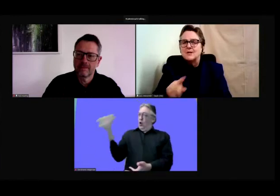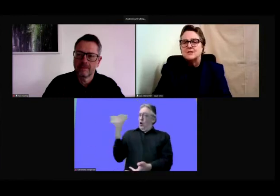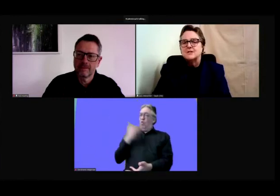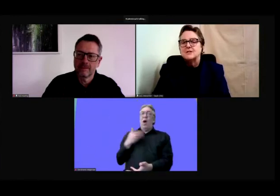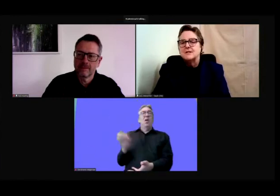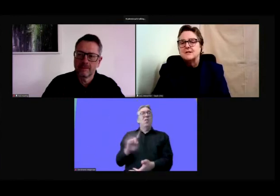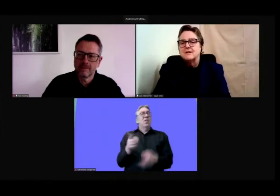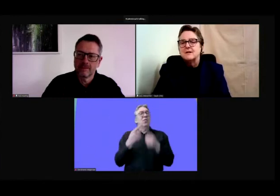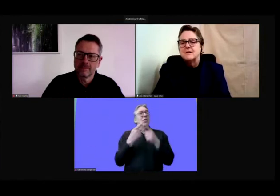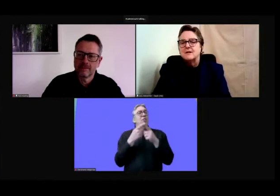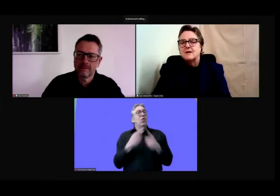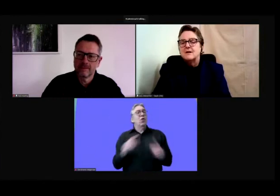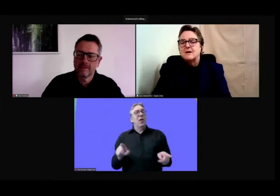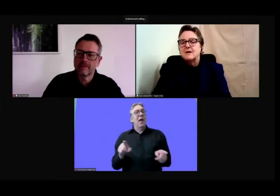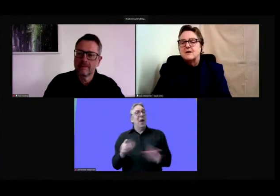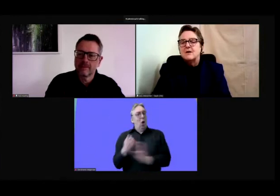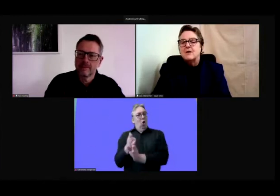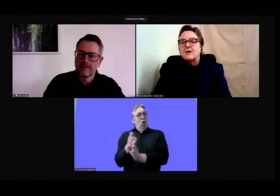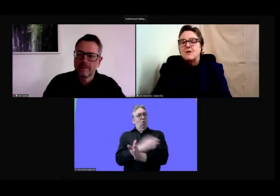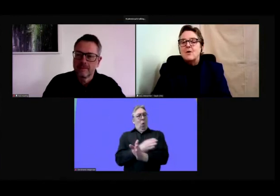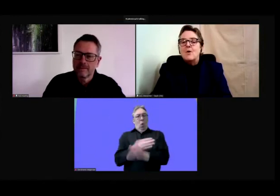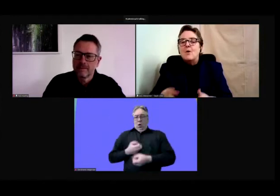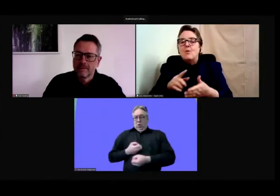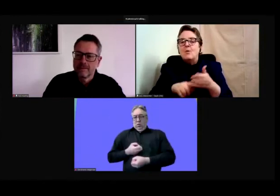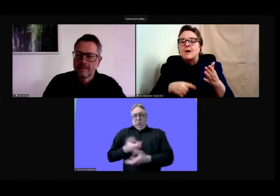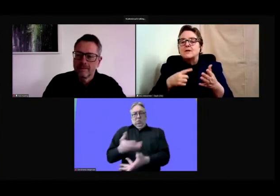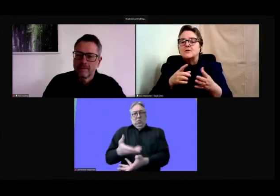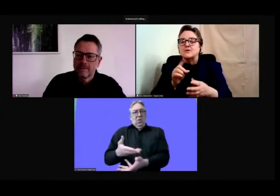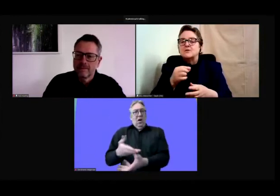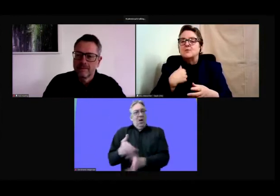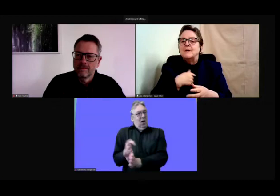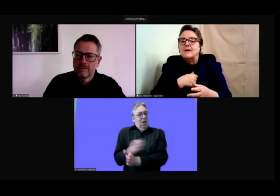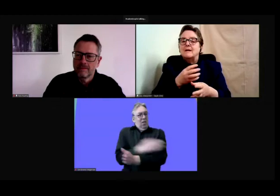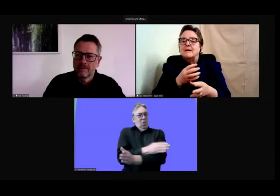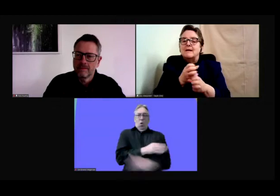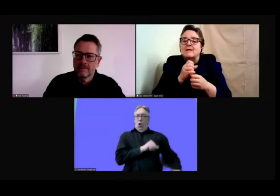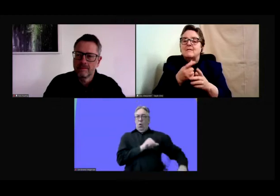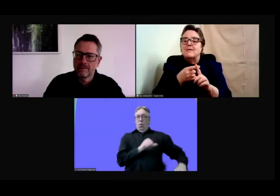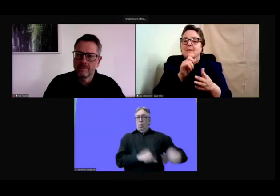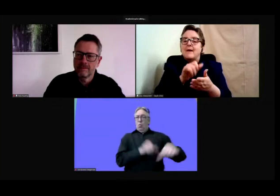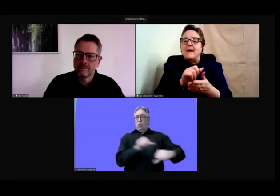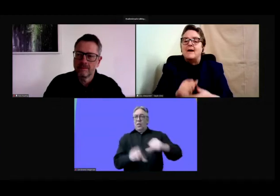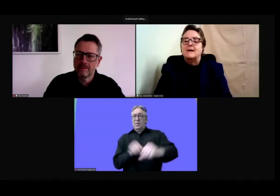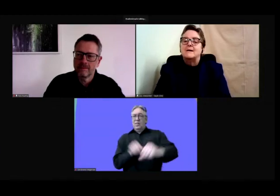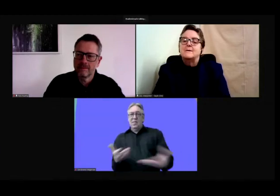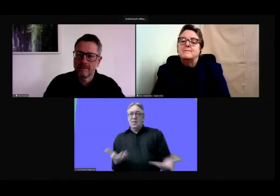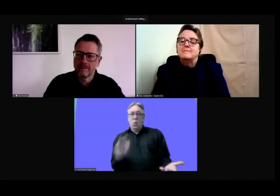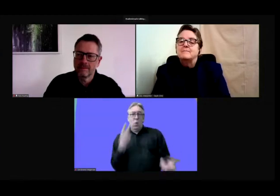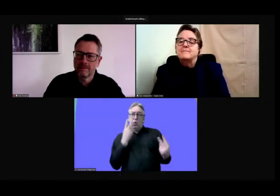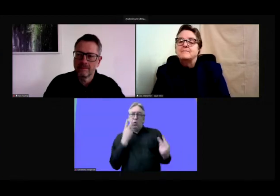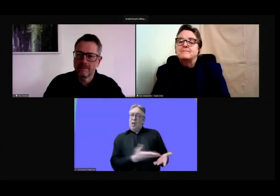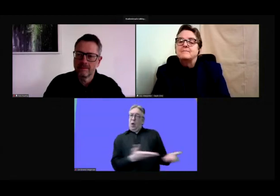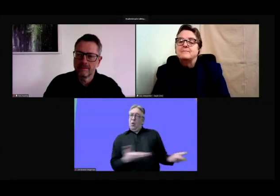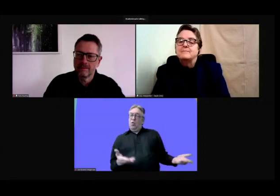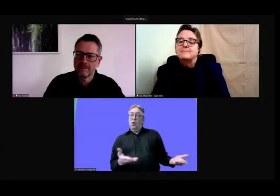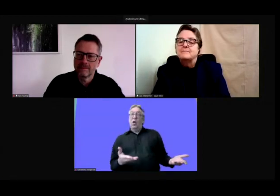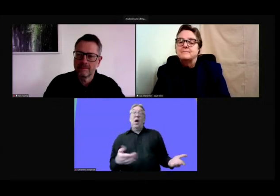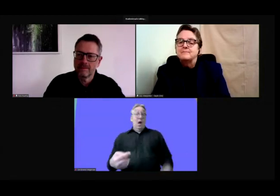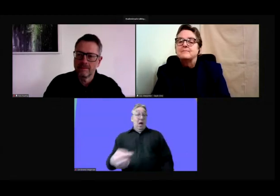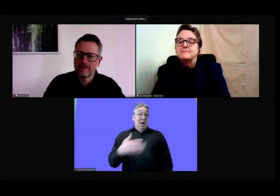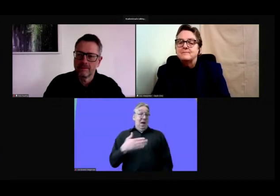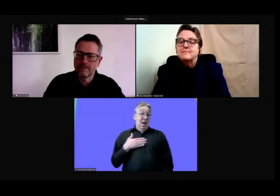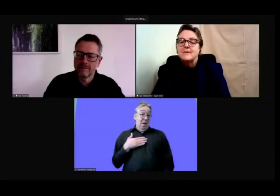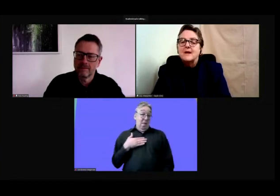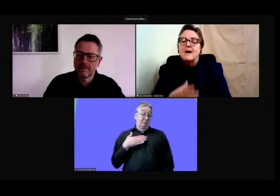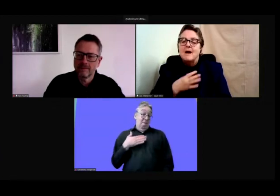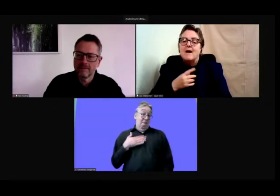What do we get from it? Is that so I argue that